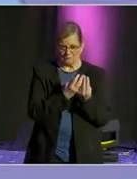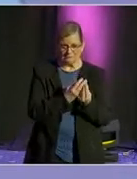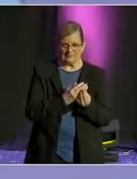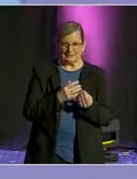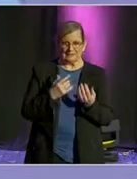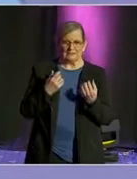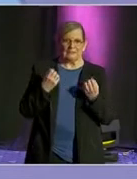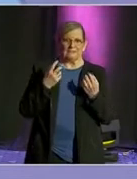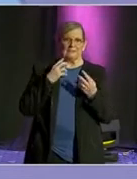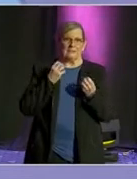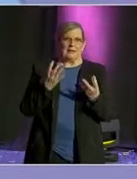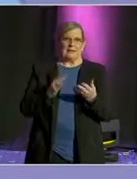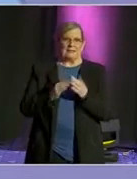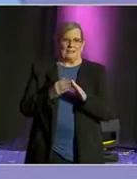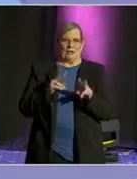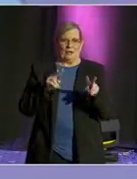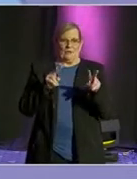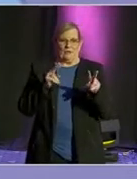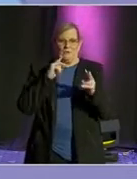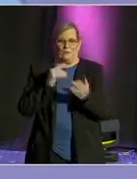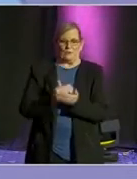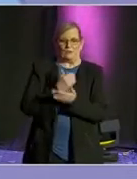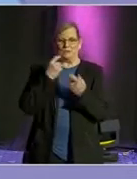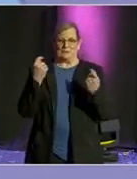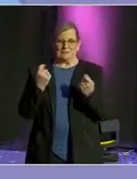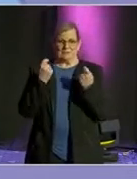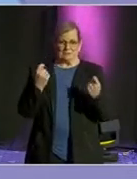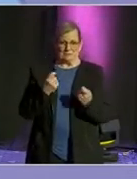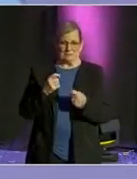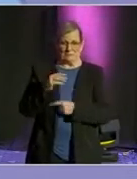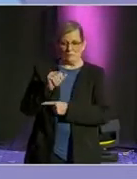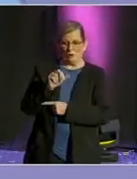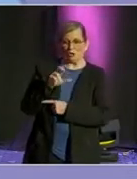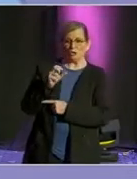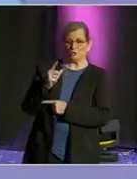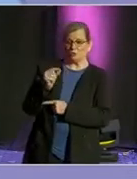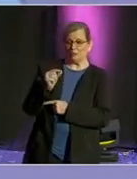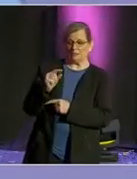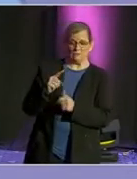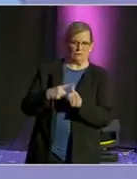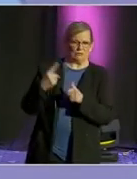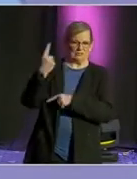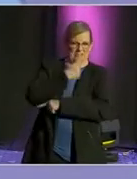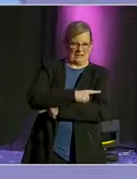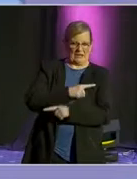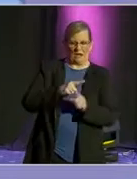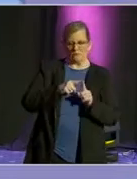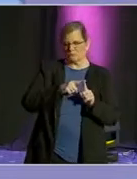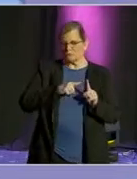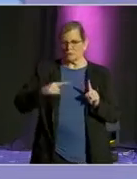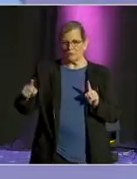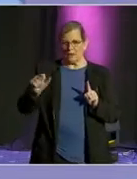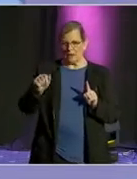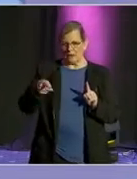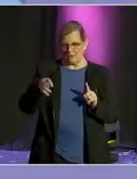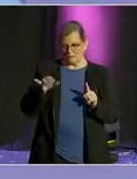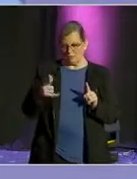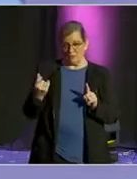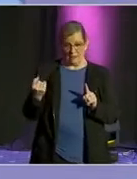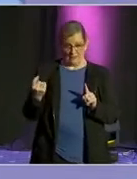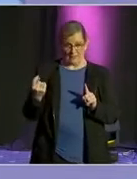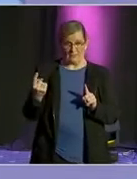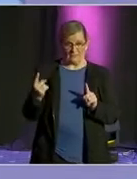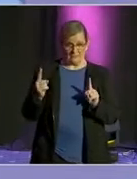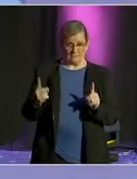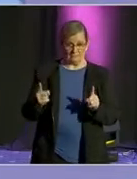springtime celebration on March 20th, the first day of spring, and continue through April 11th. In keeping with the festival